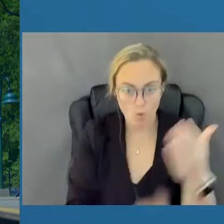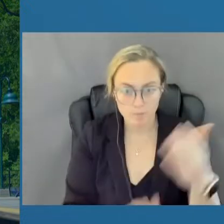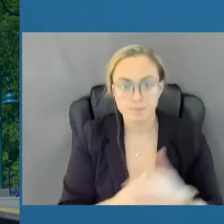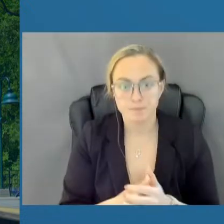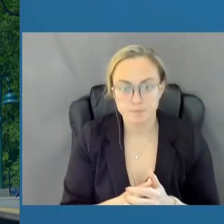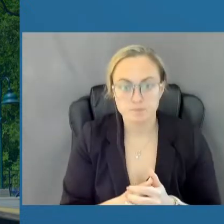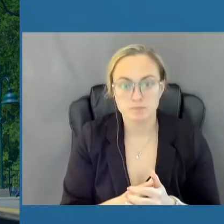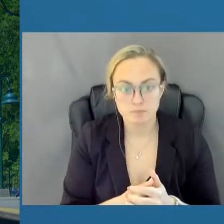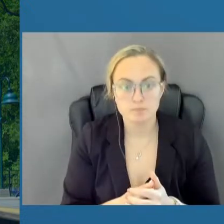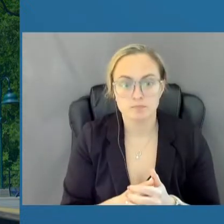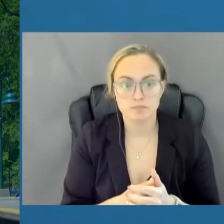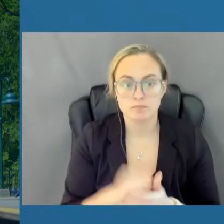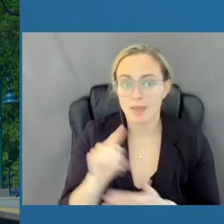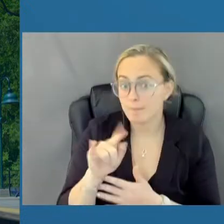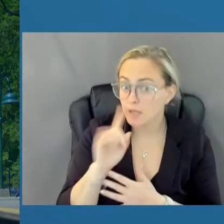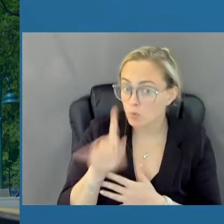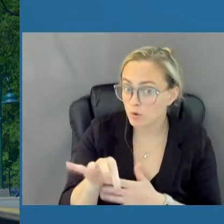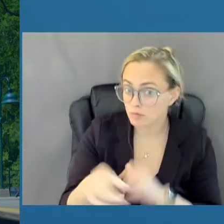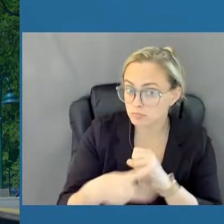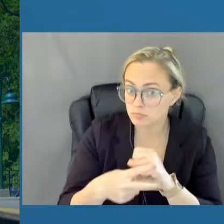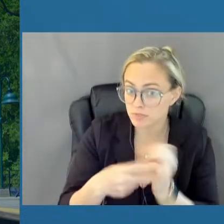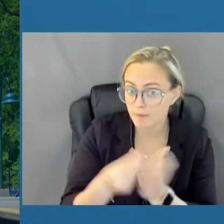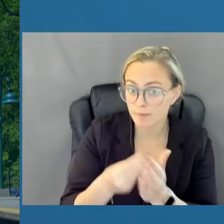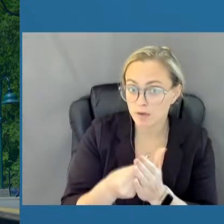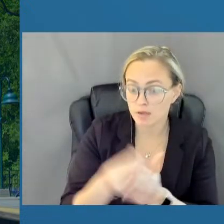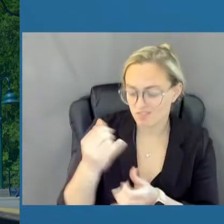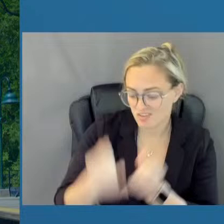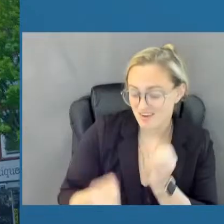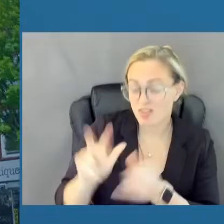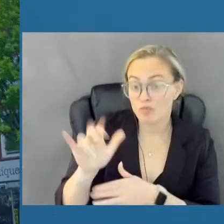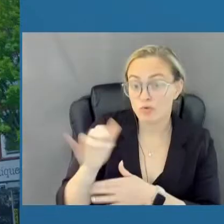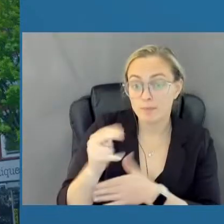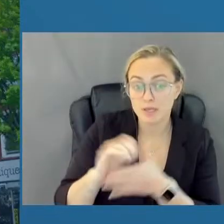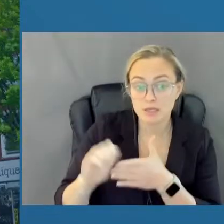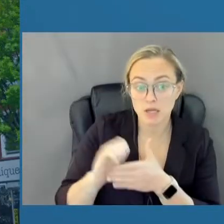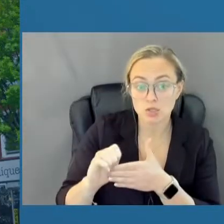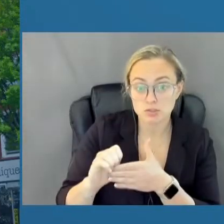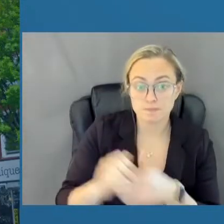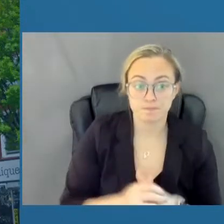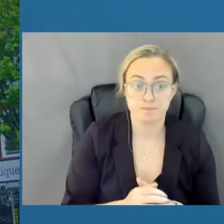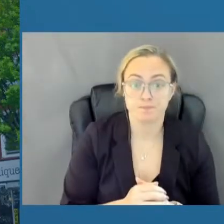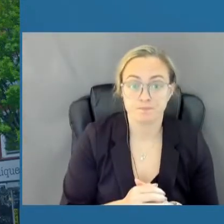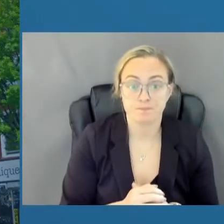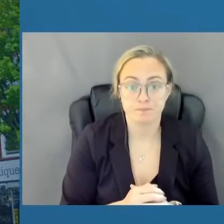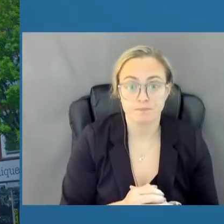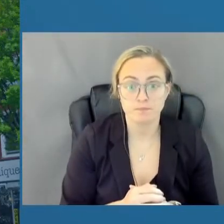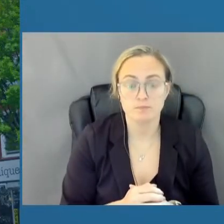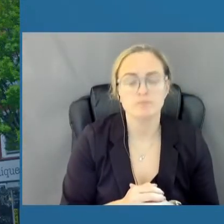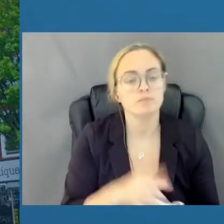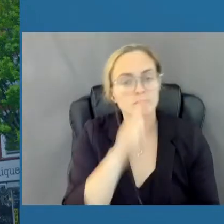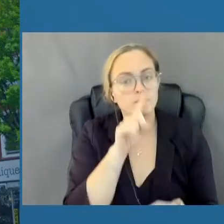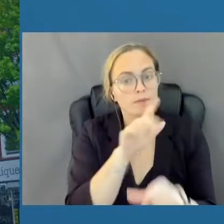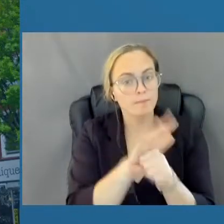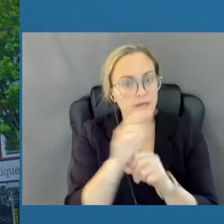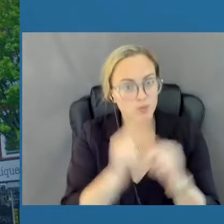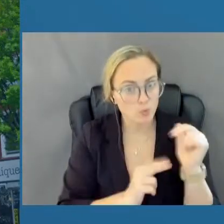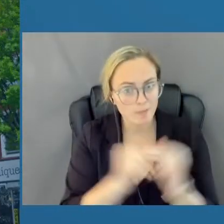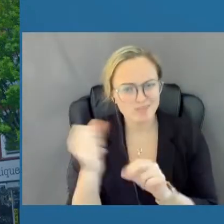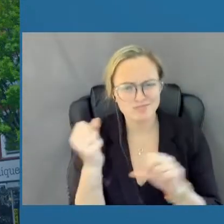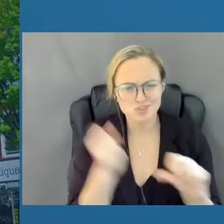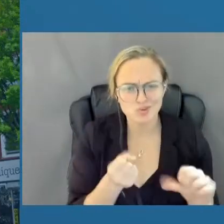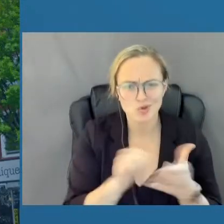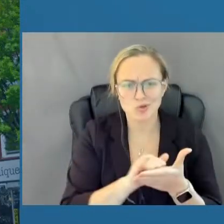find savings for the final $3 billion of this plan. Our commitment to building a stronger New